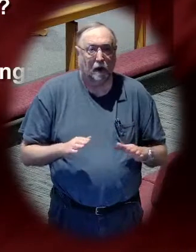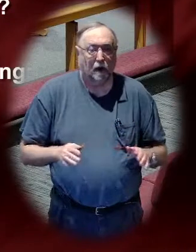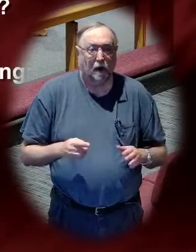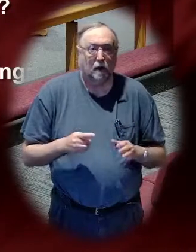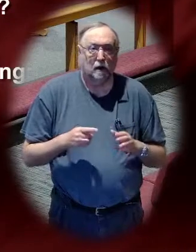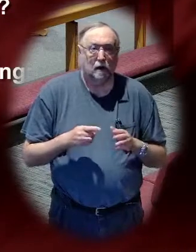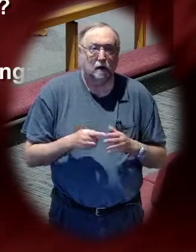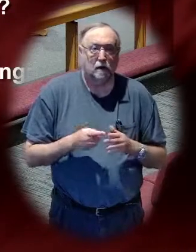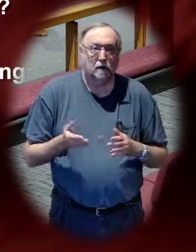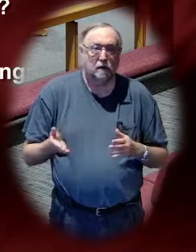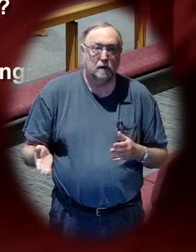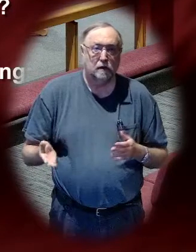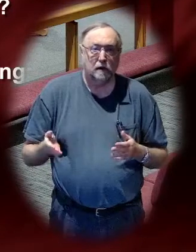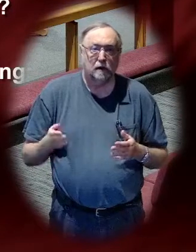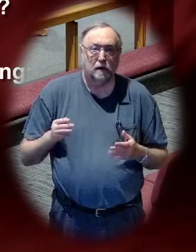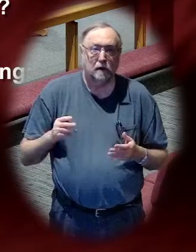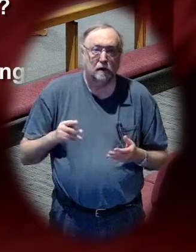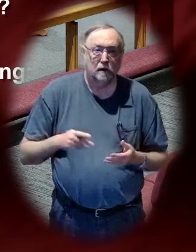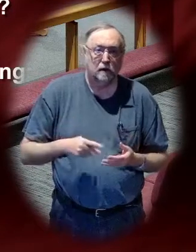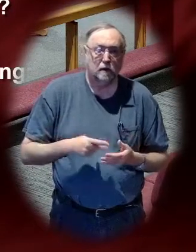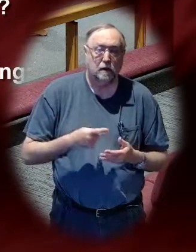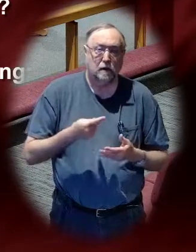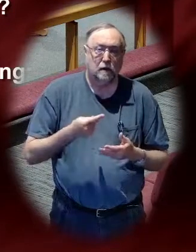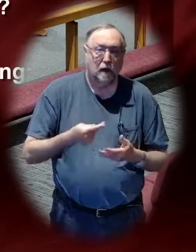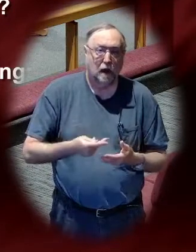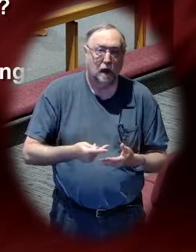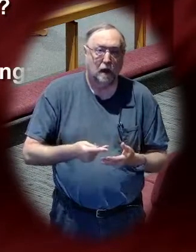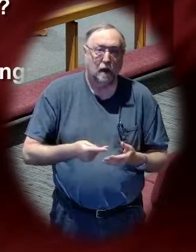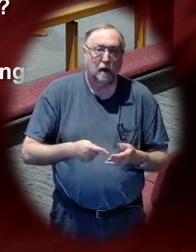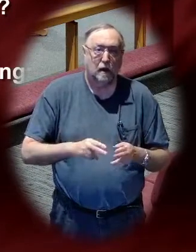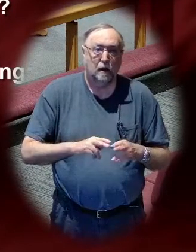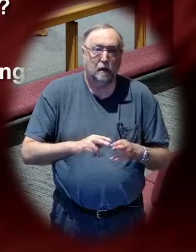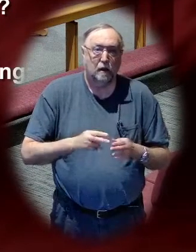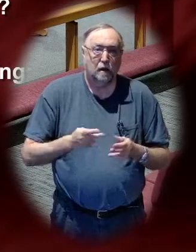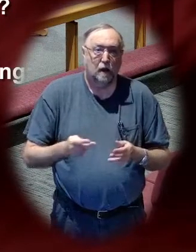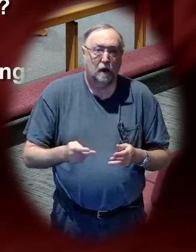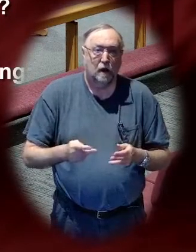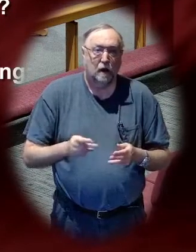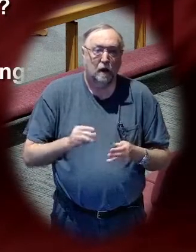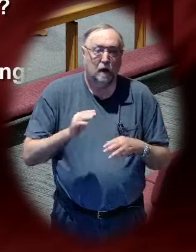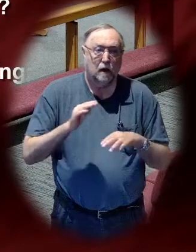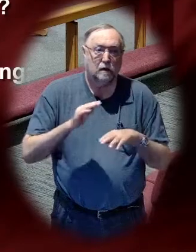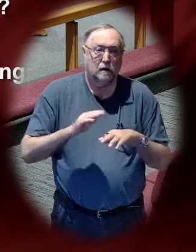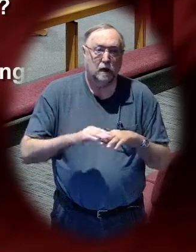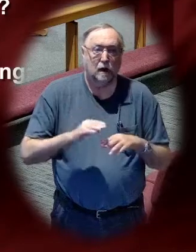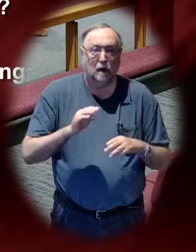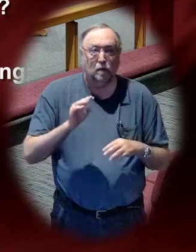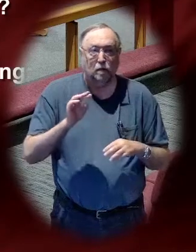Thank you.